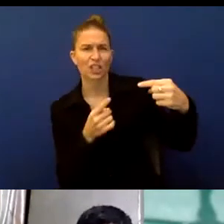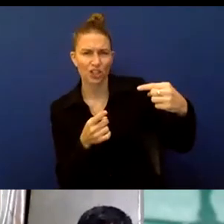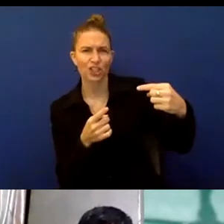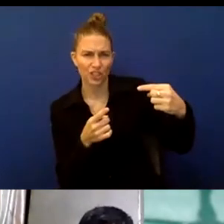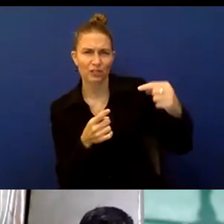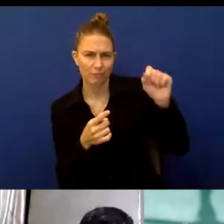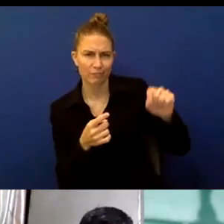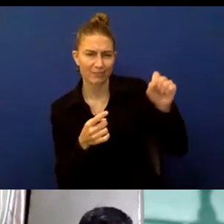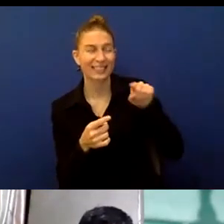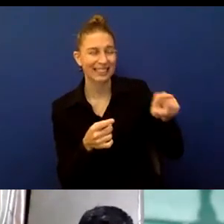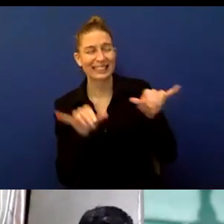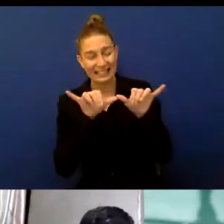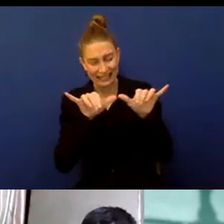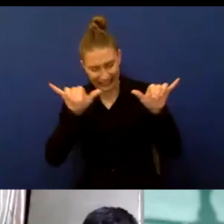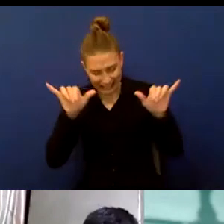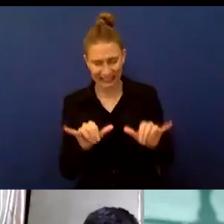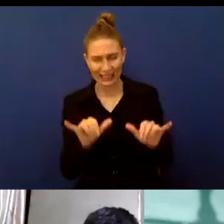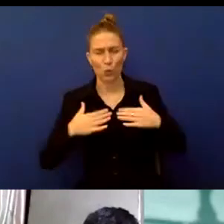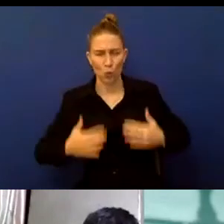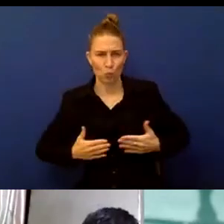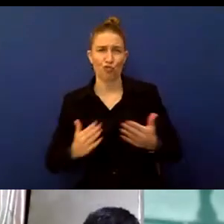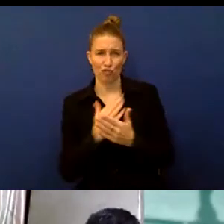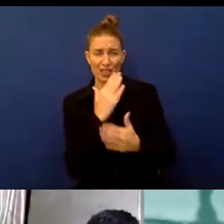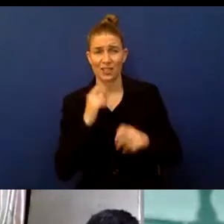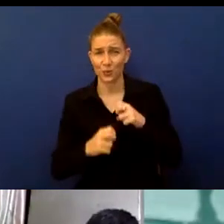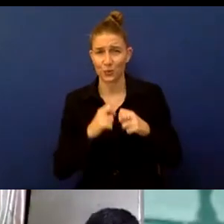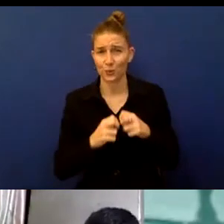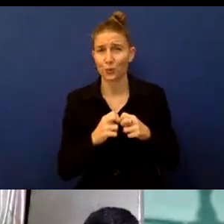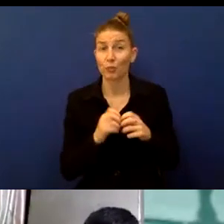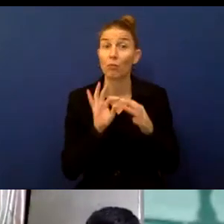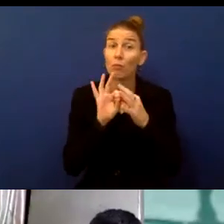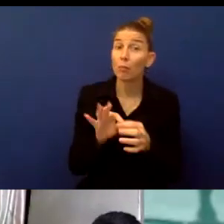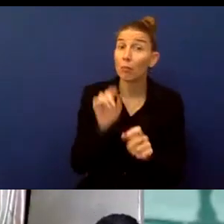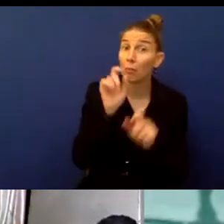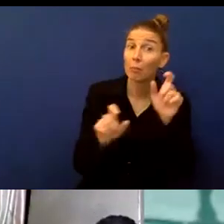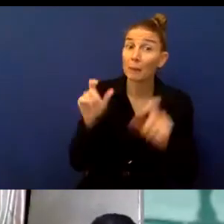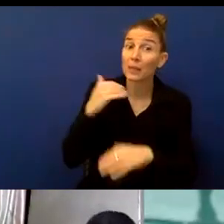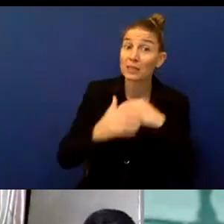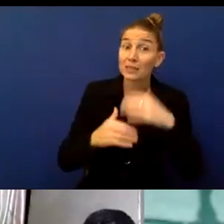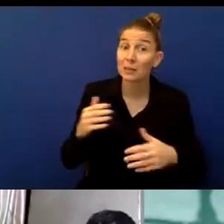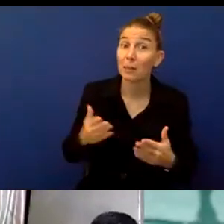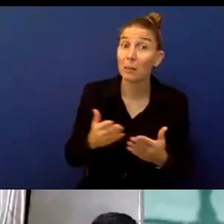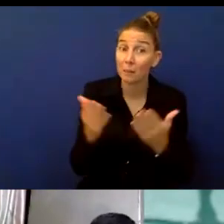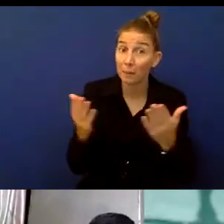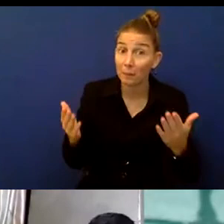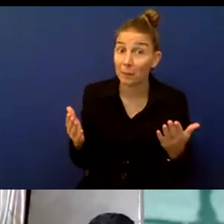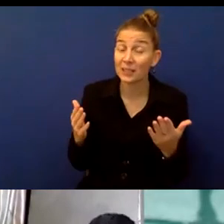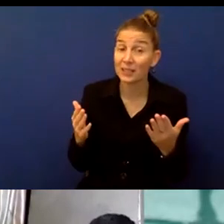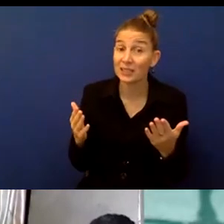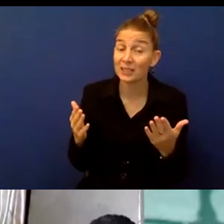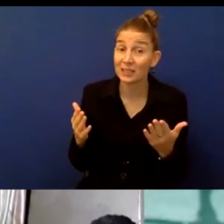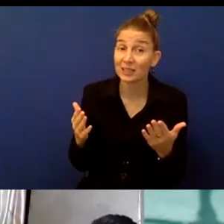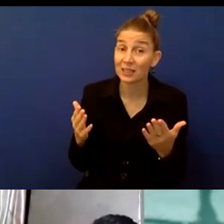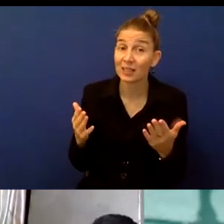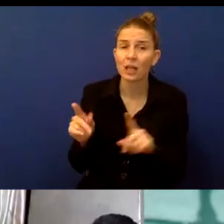systemic human rights issue when it comes to persons with disabilities in particular, and to look at the